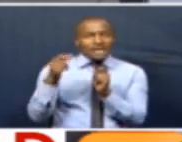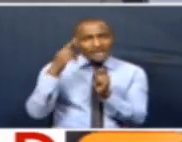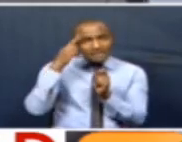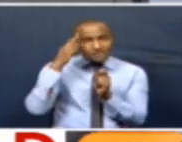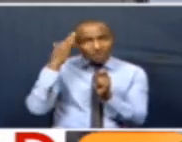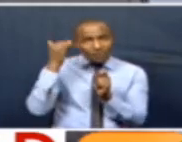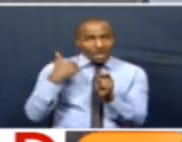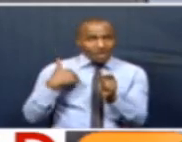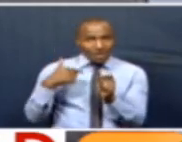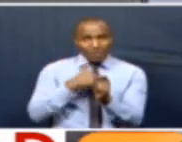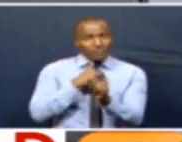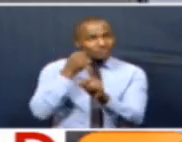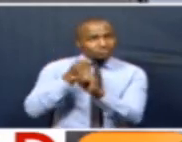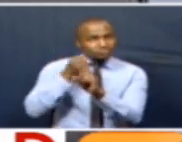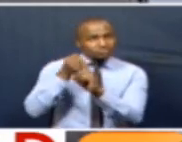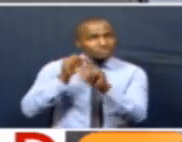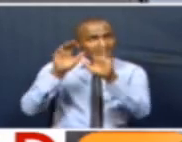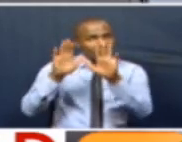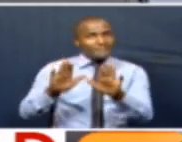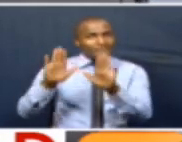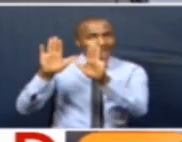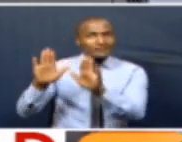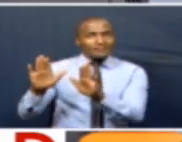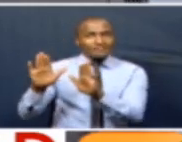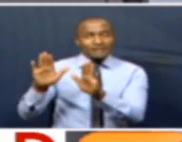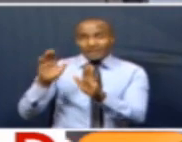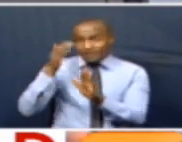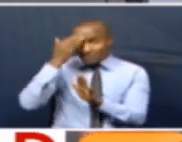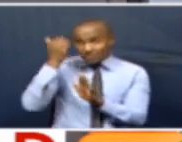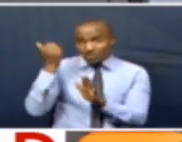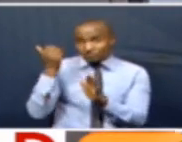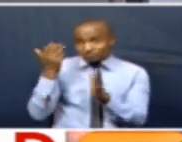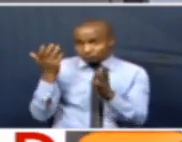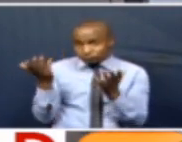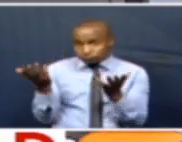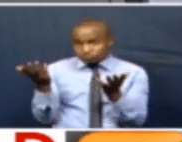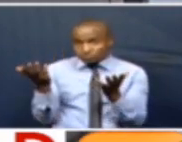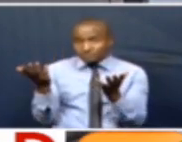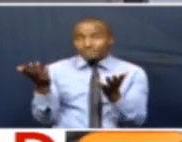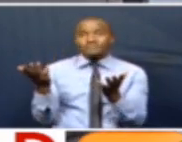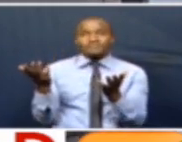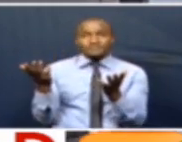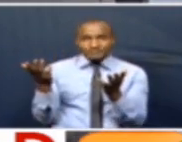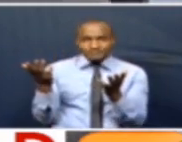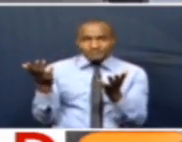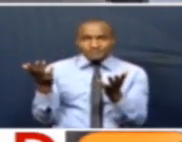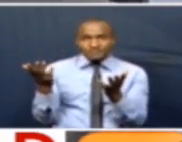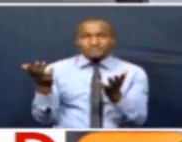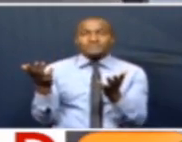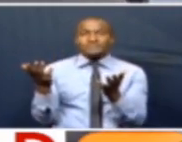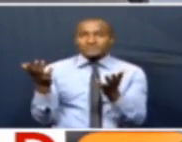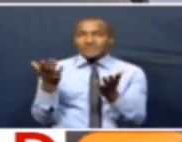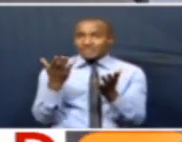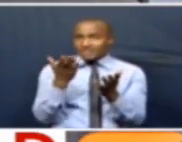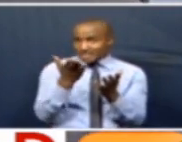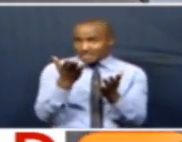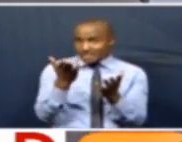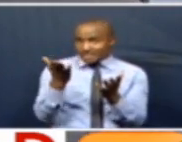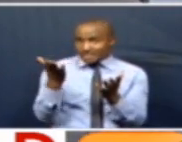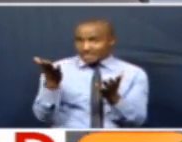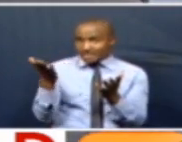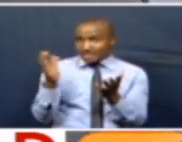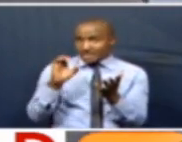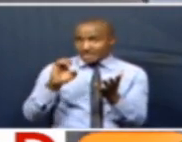were campaigning this way is because also the iron gates and the iron curtains of the